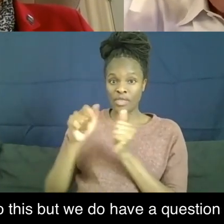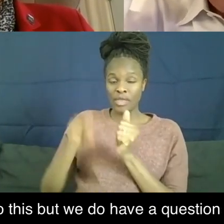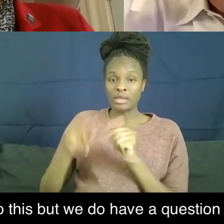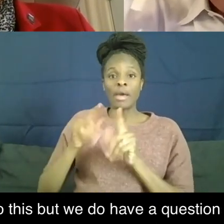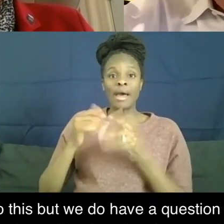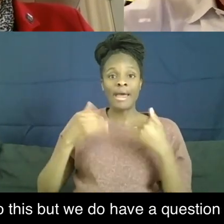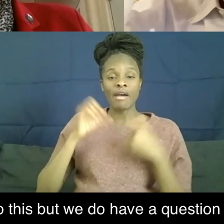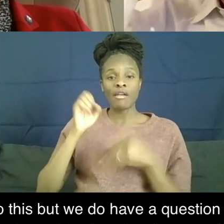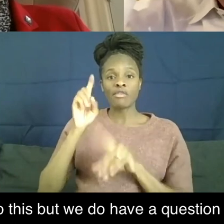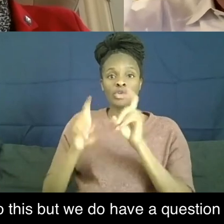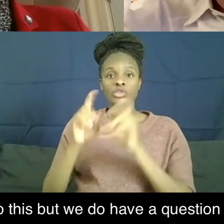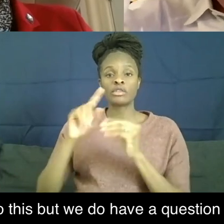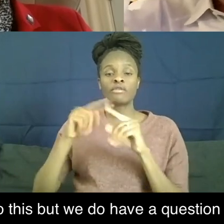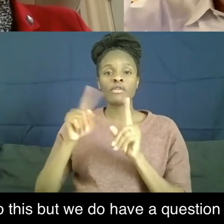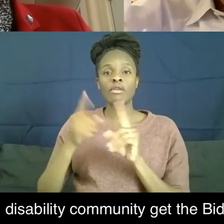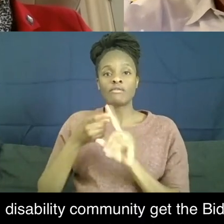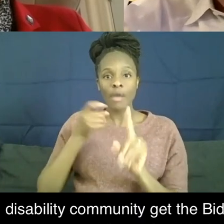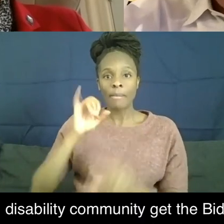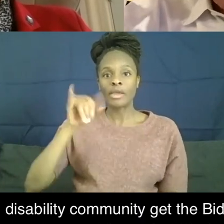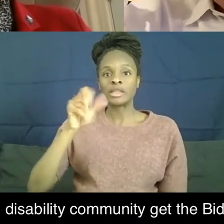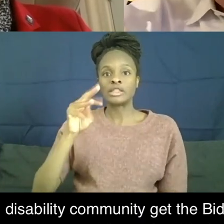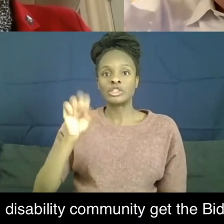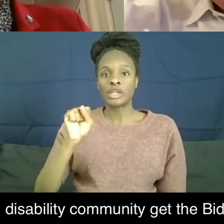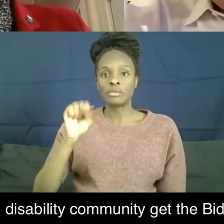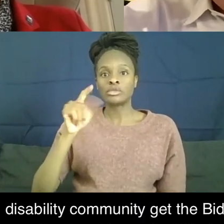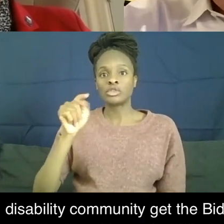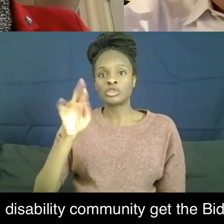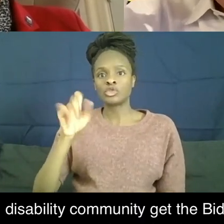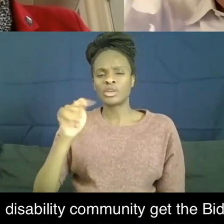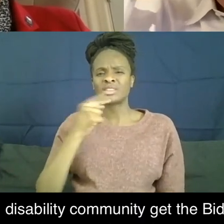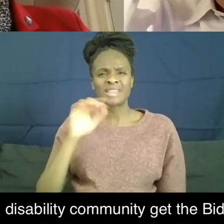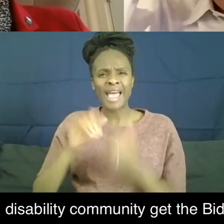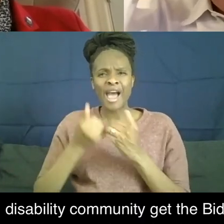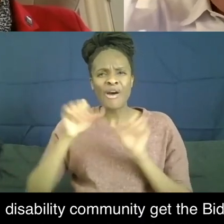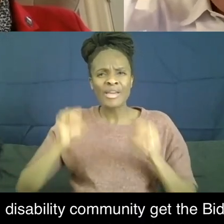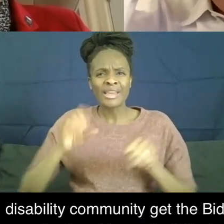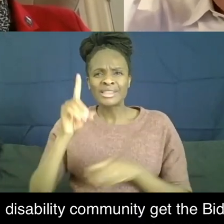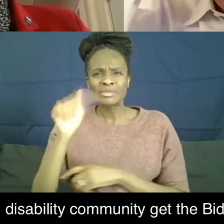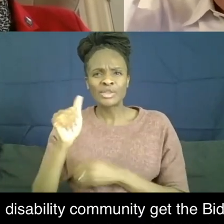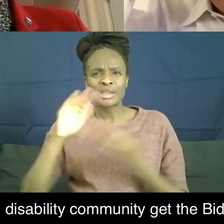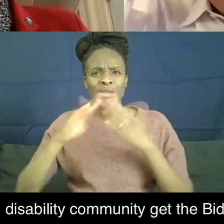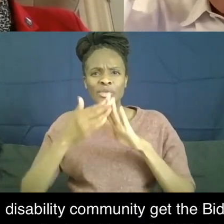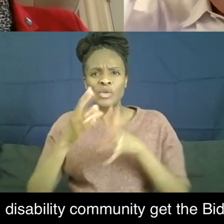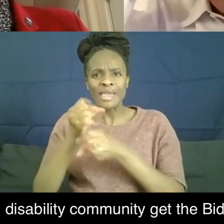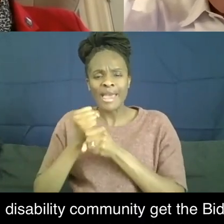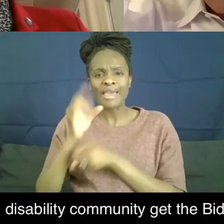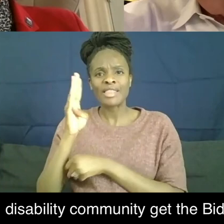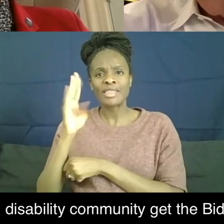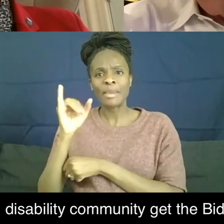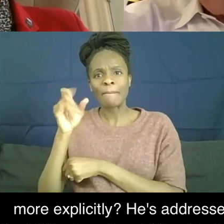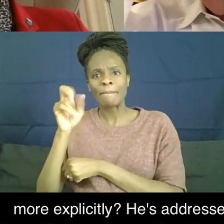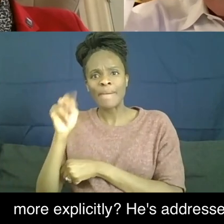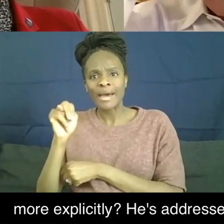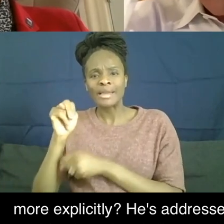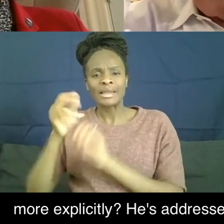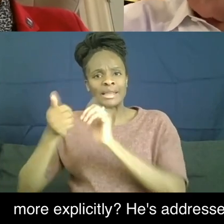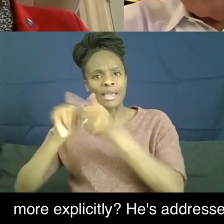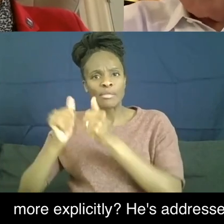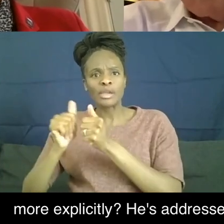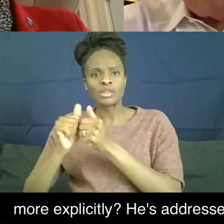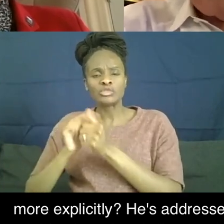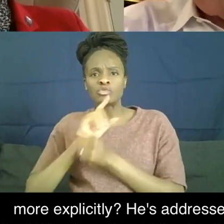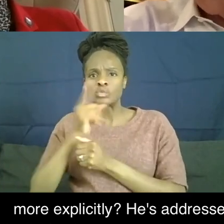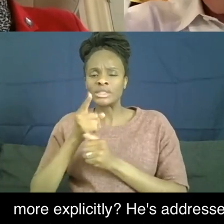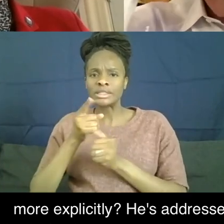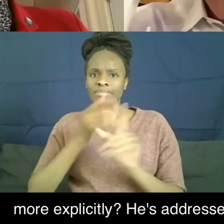from James Trout saying, how can the disability community get the Biden campaign to address disability issues more explicitly?